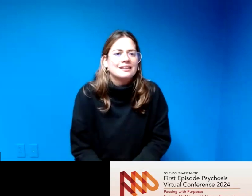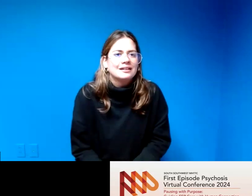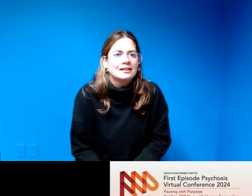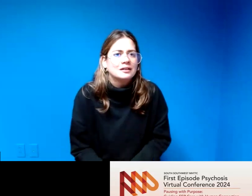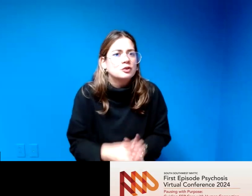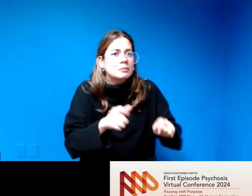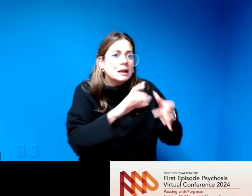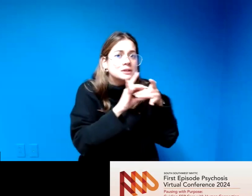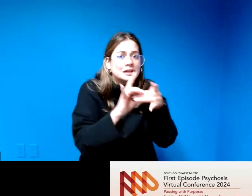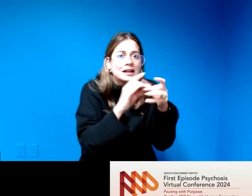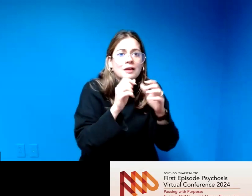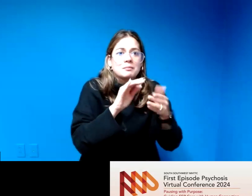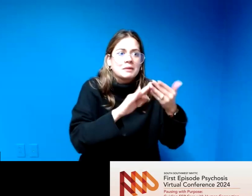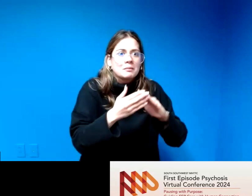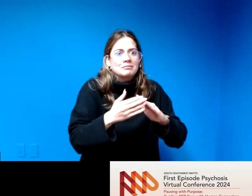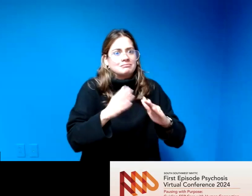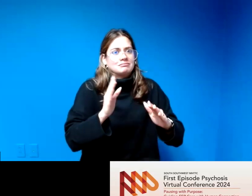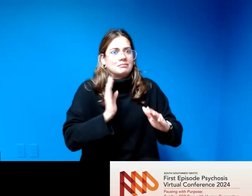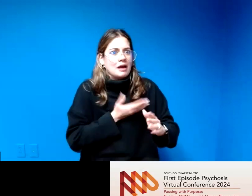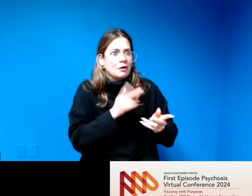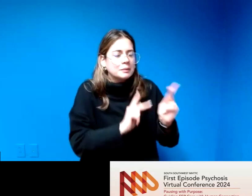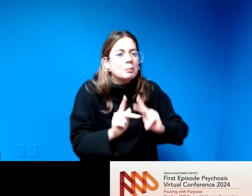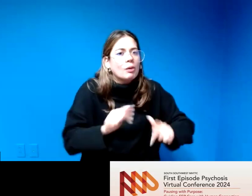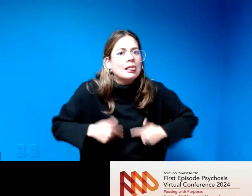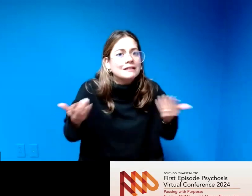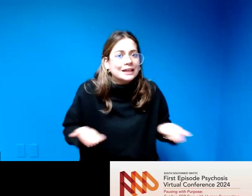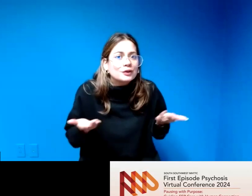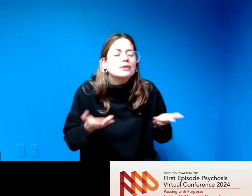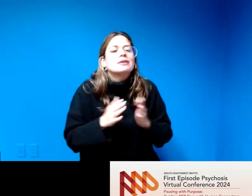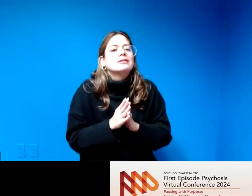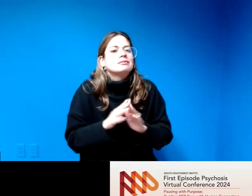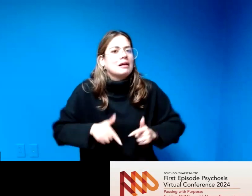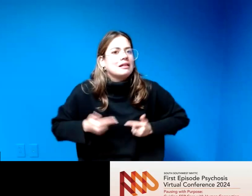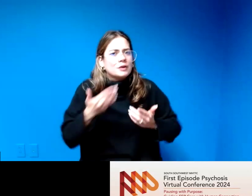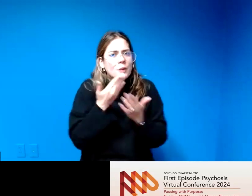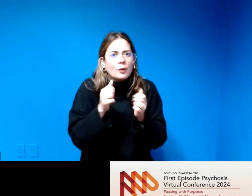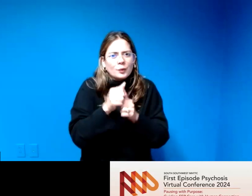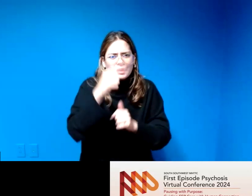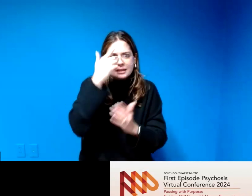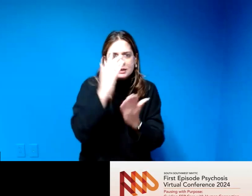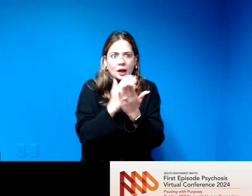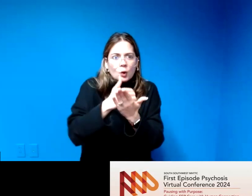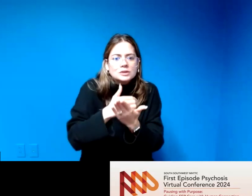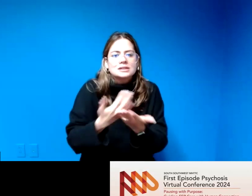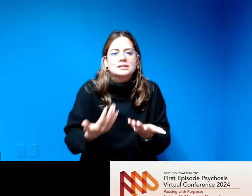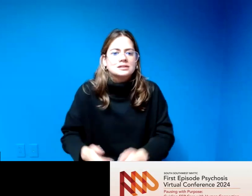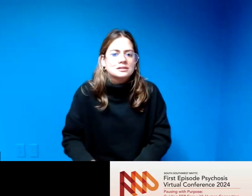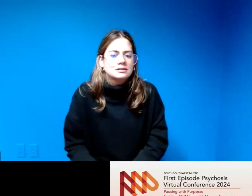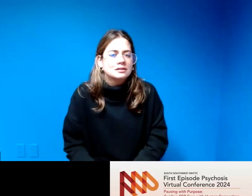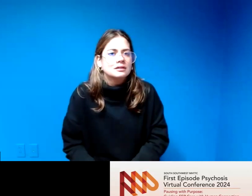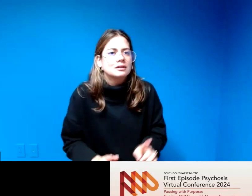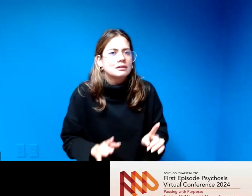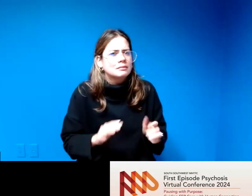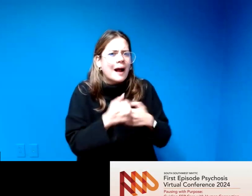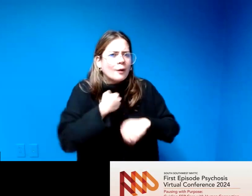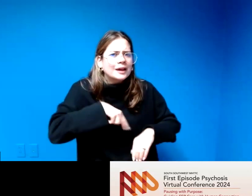connect with people in our community living well with psychosis, with schizophrenia, with other conditions, and how can